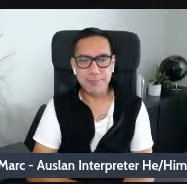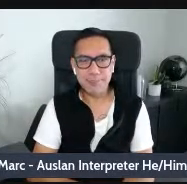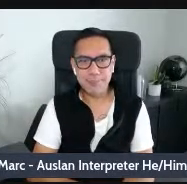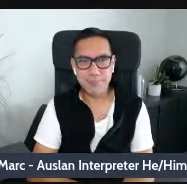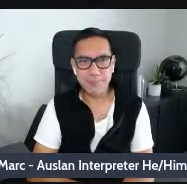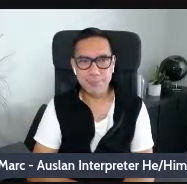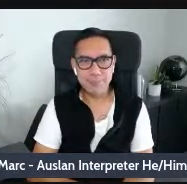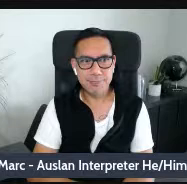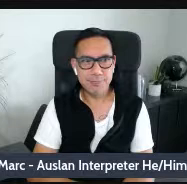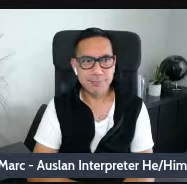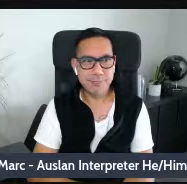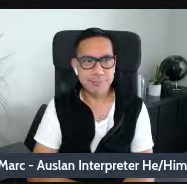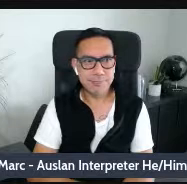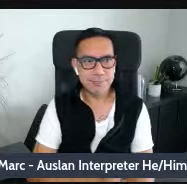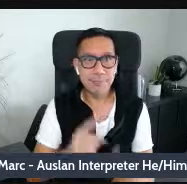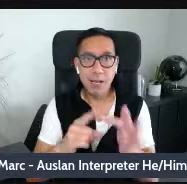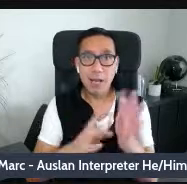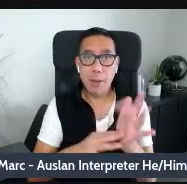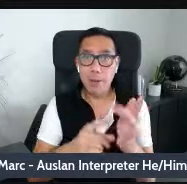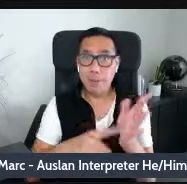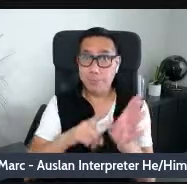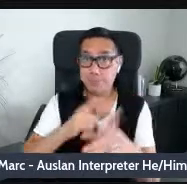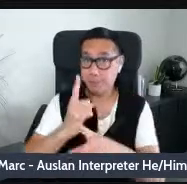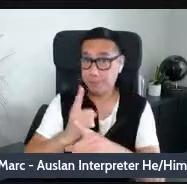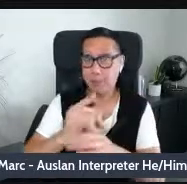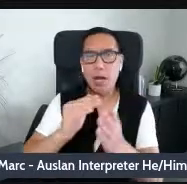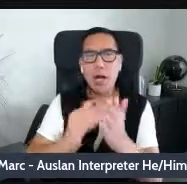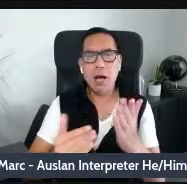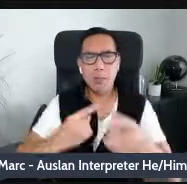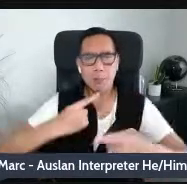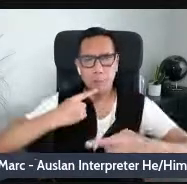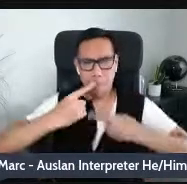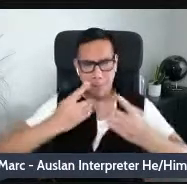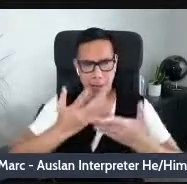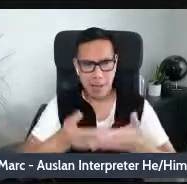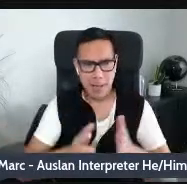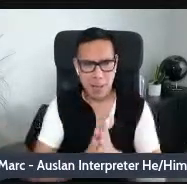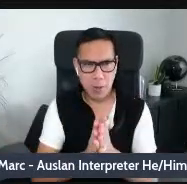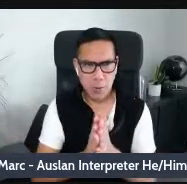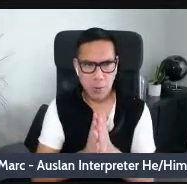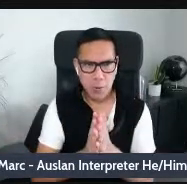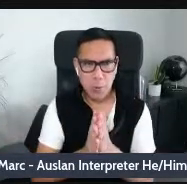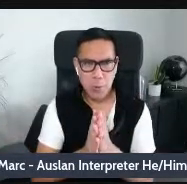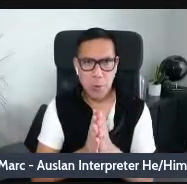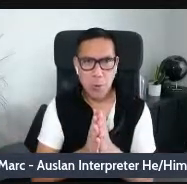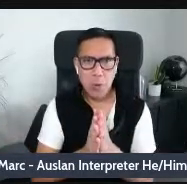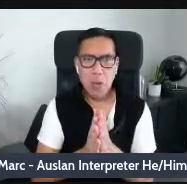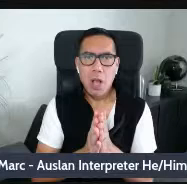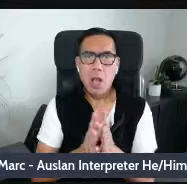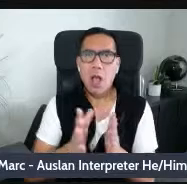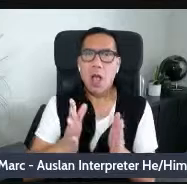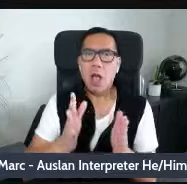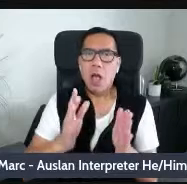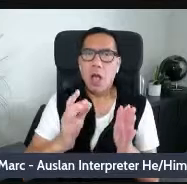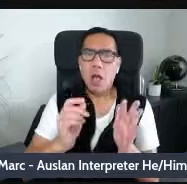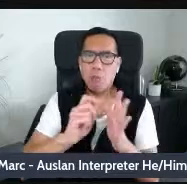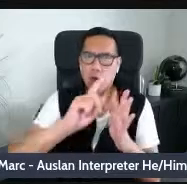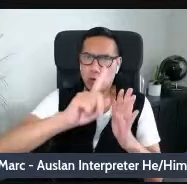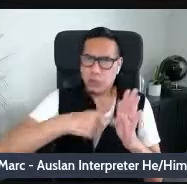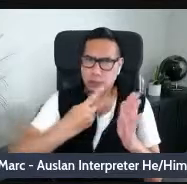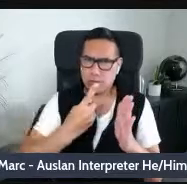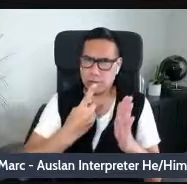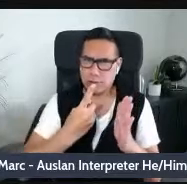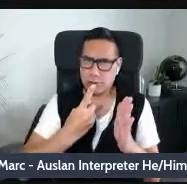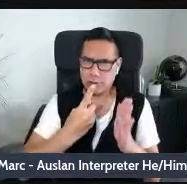Now we're going to talk a little bit about how we got from what we're wanting to put together the project to the